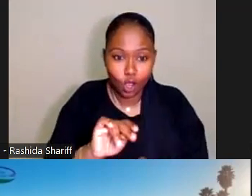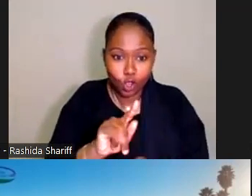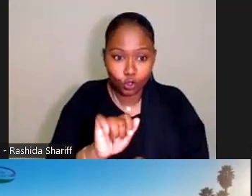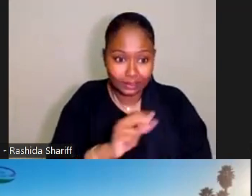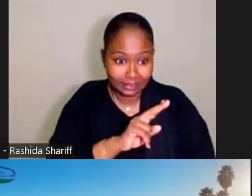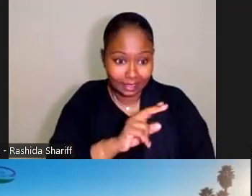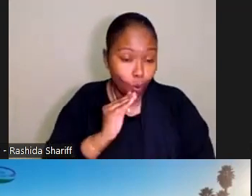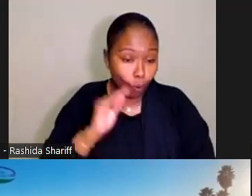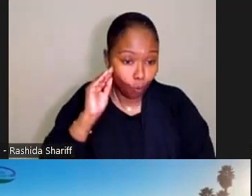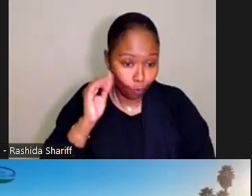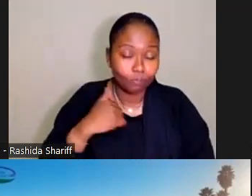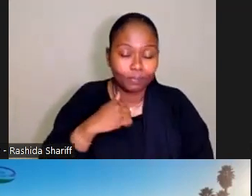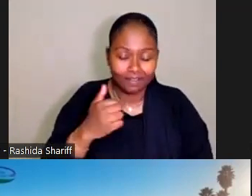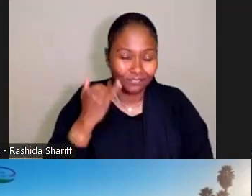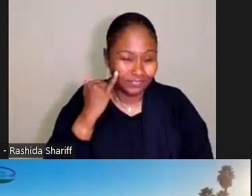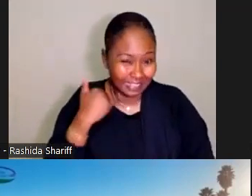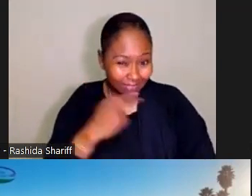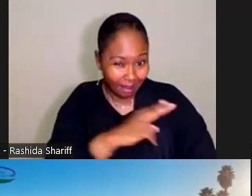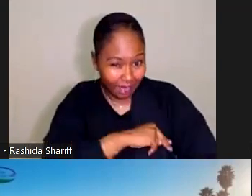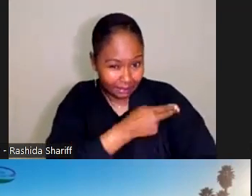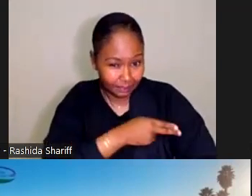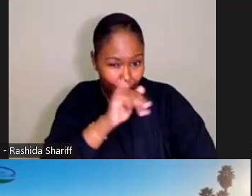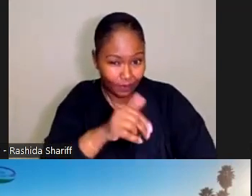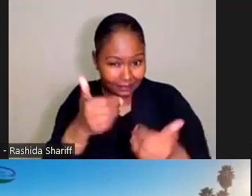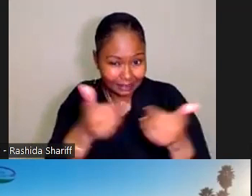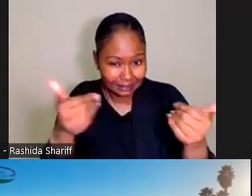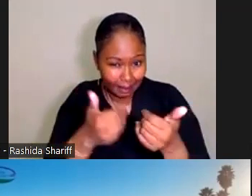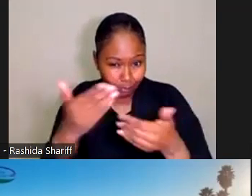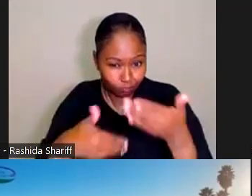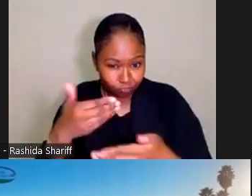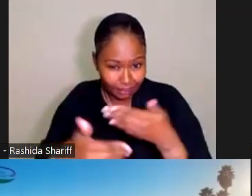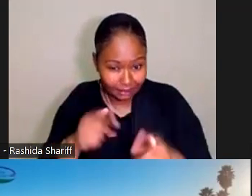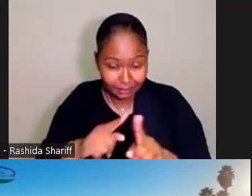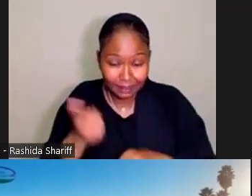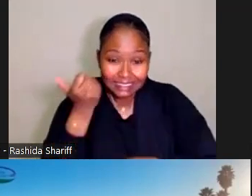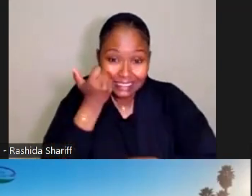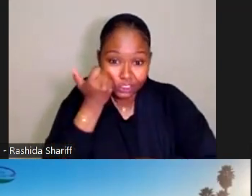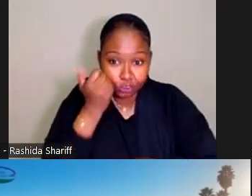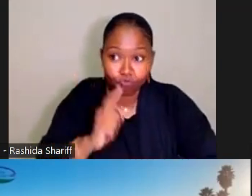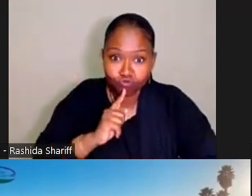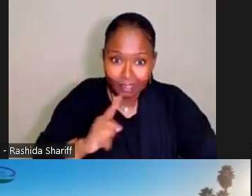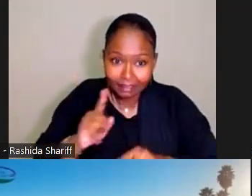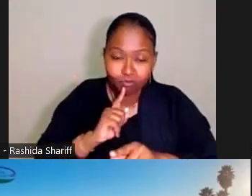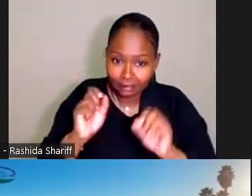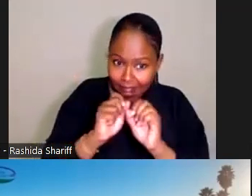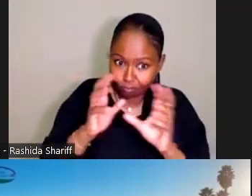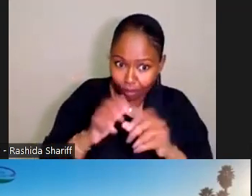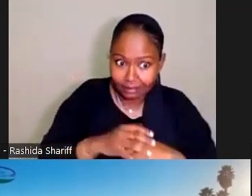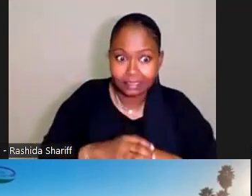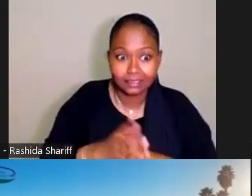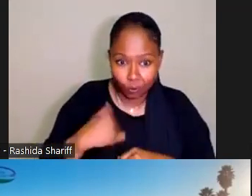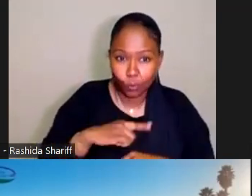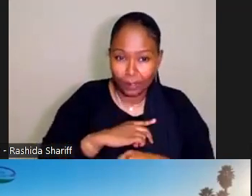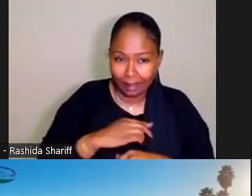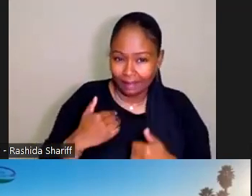process. So, but those are the dental is the one that has surprised us, I would have to say. But we have had a lot